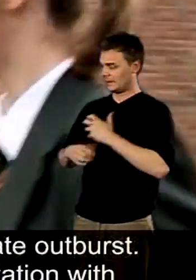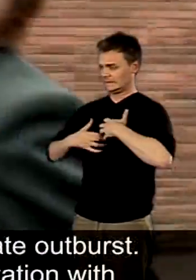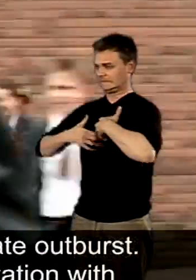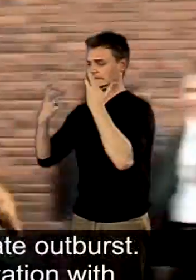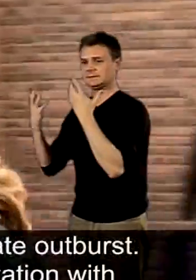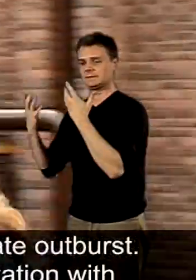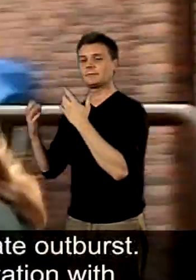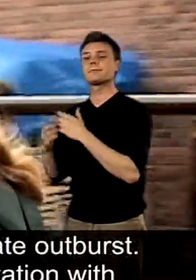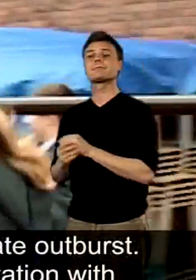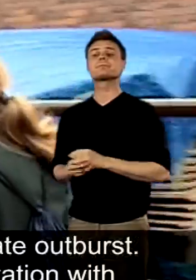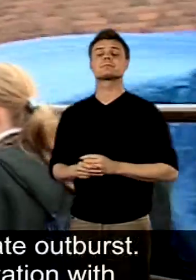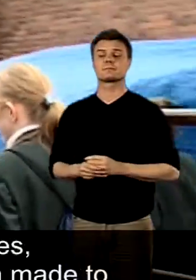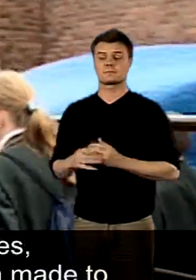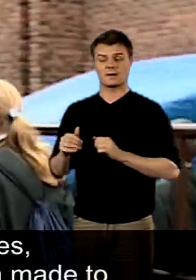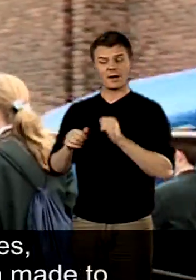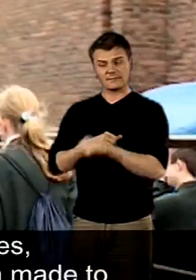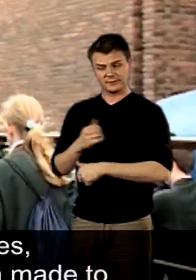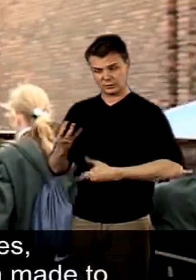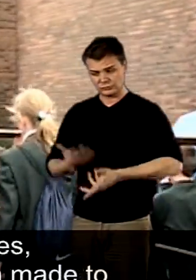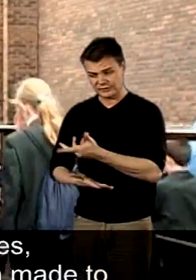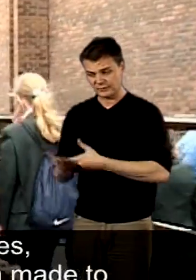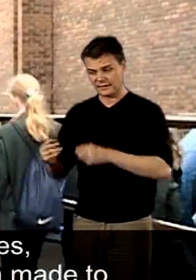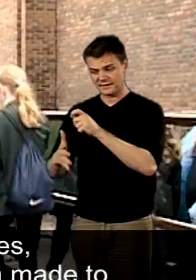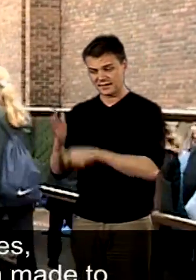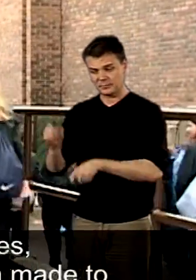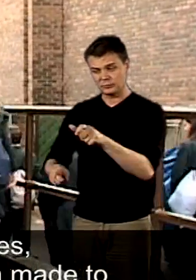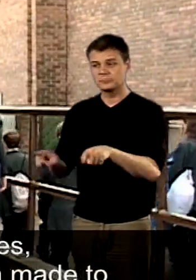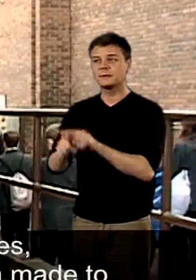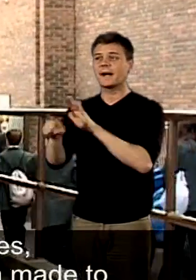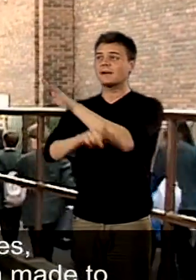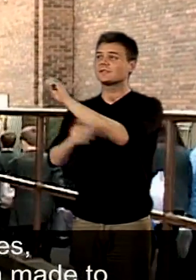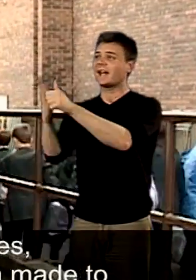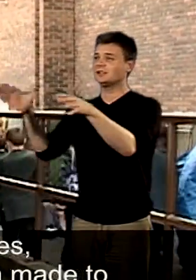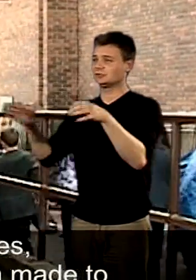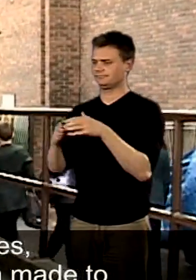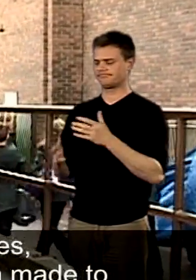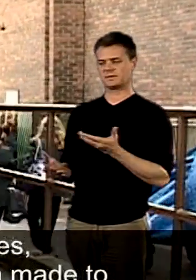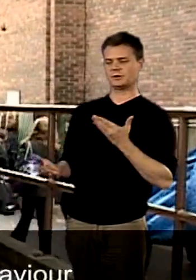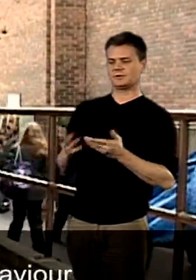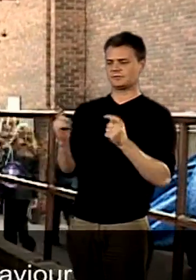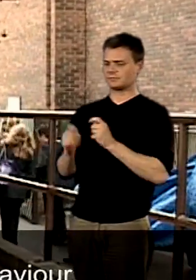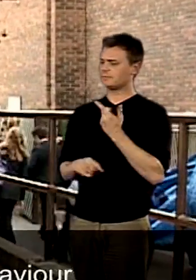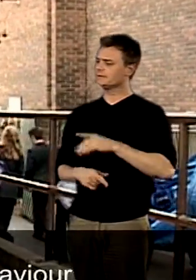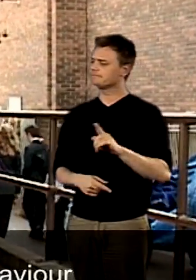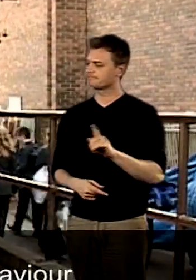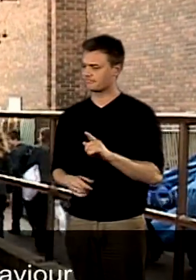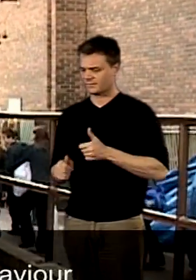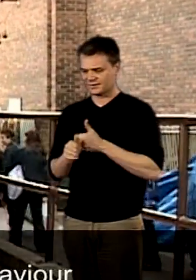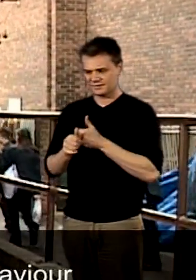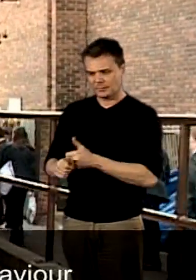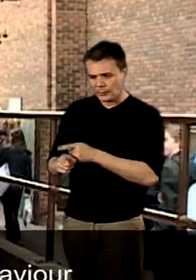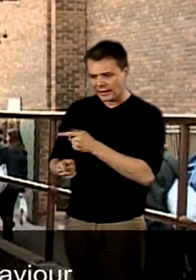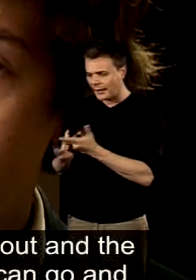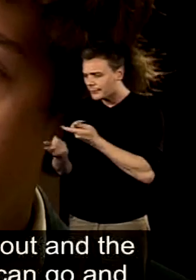William de Ferrer's, after consultation with disabled pupils and outside agencies, reasonable adjustments have been made to support pupils to manage